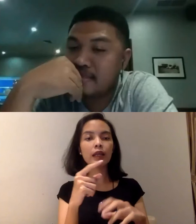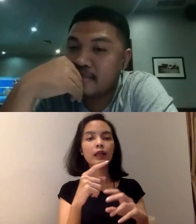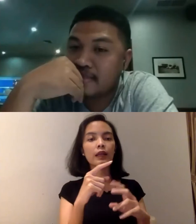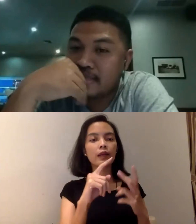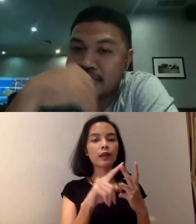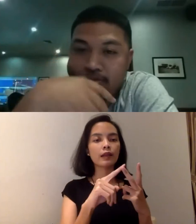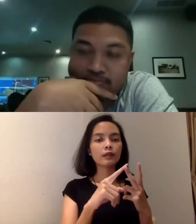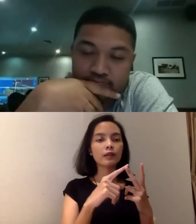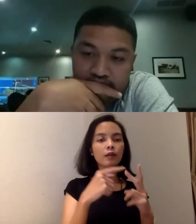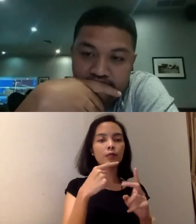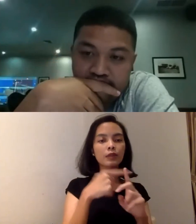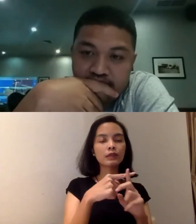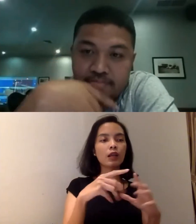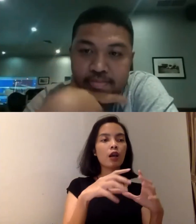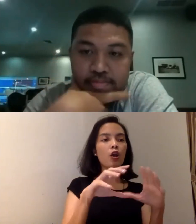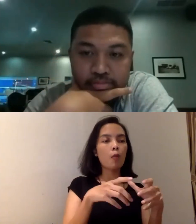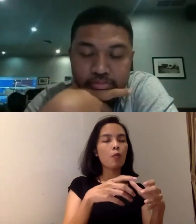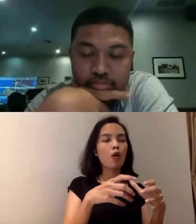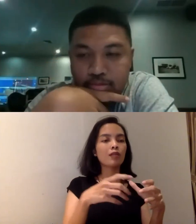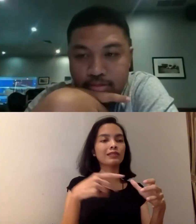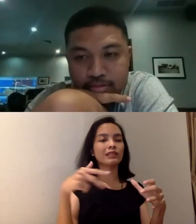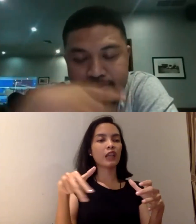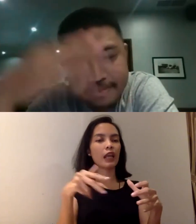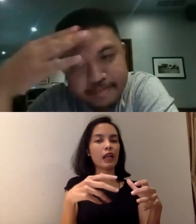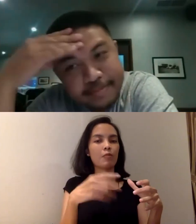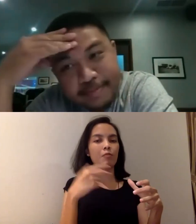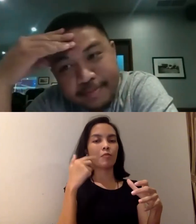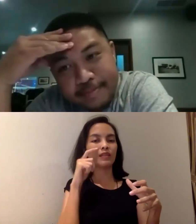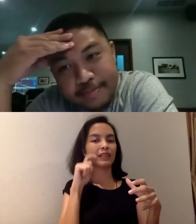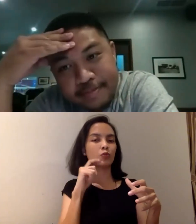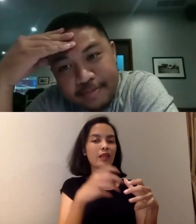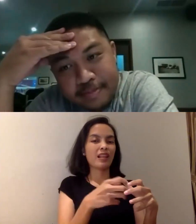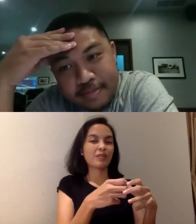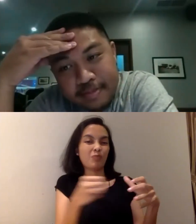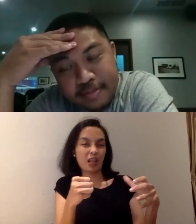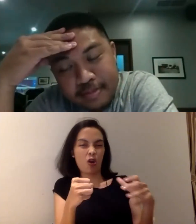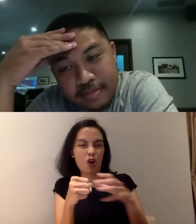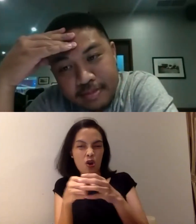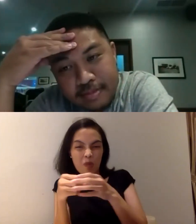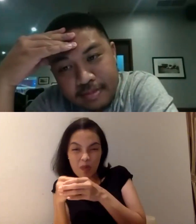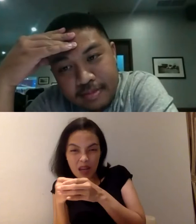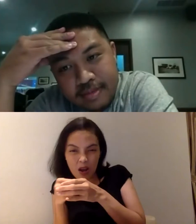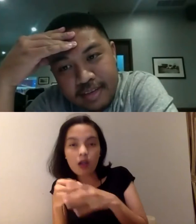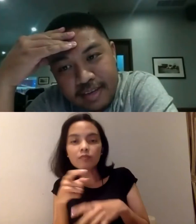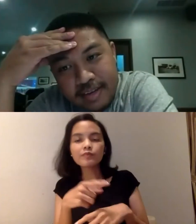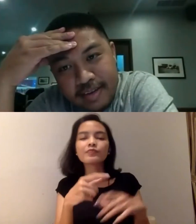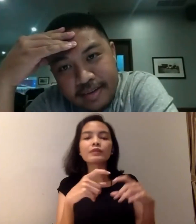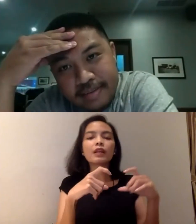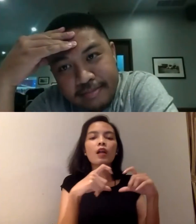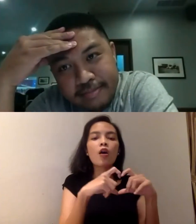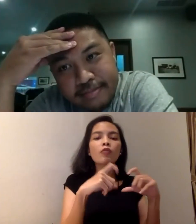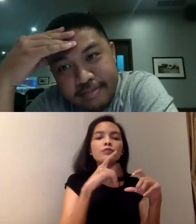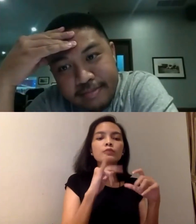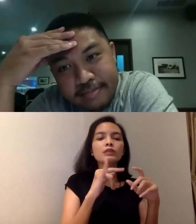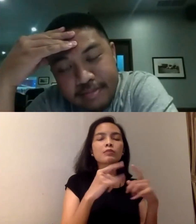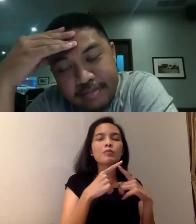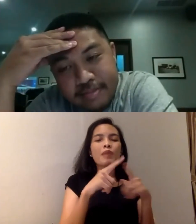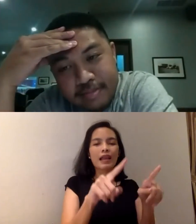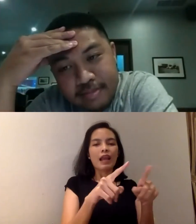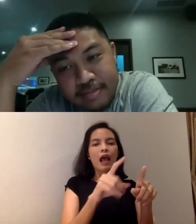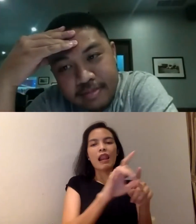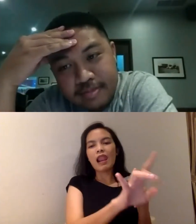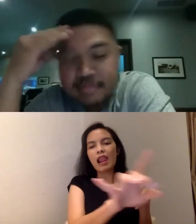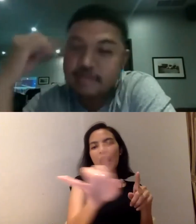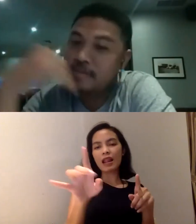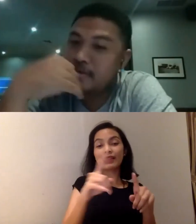and sexual minorities, I think in general, love is a human experience. It could mean different to a lot of people, but at the